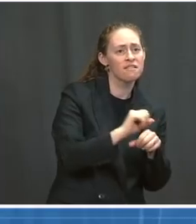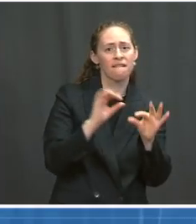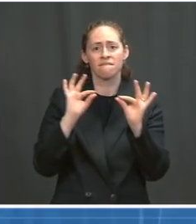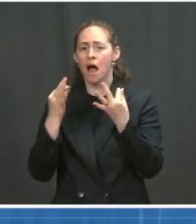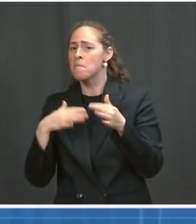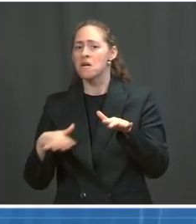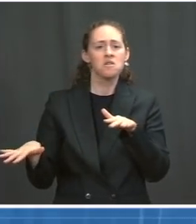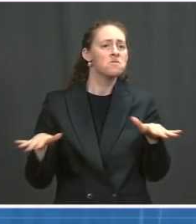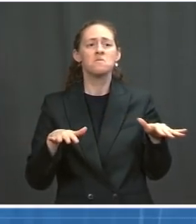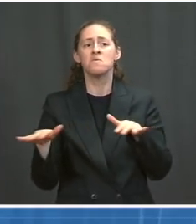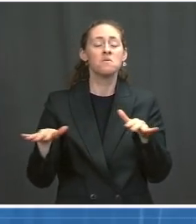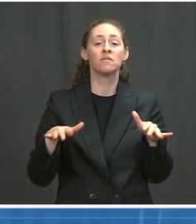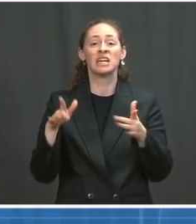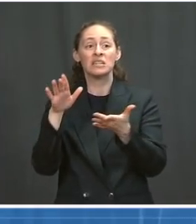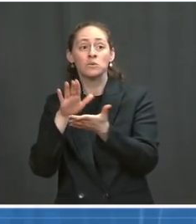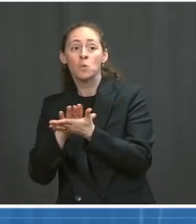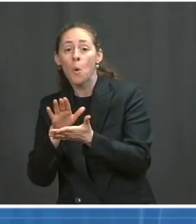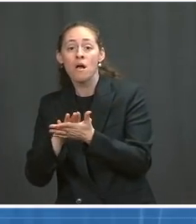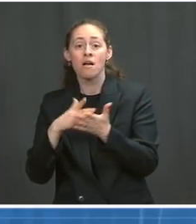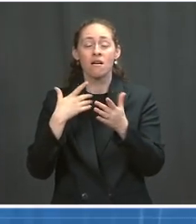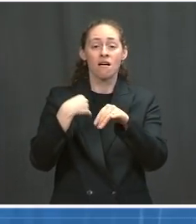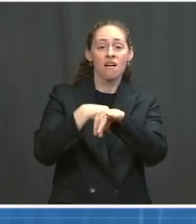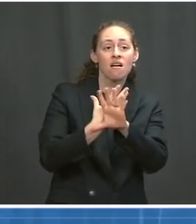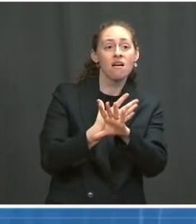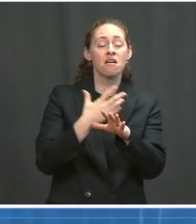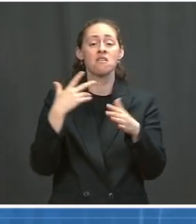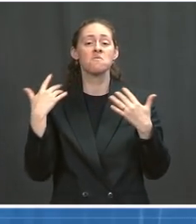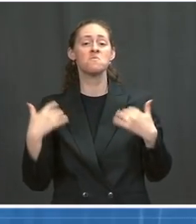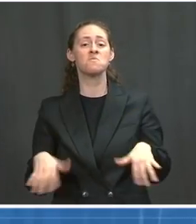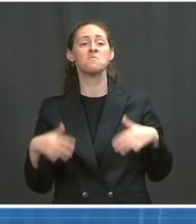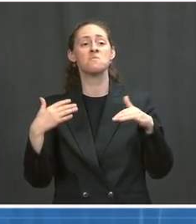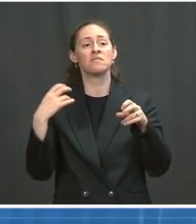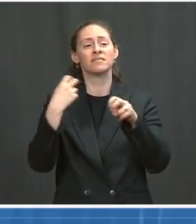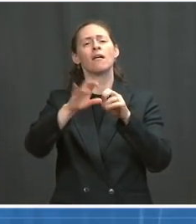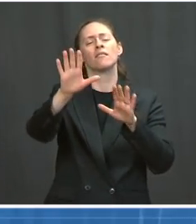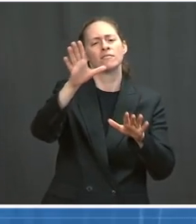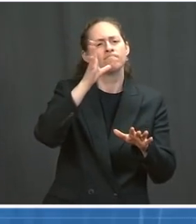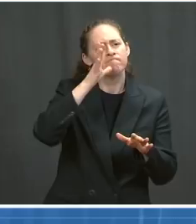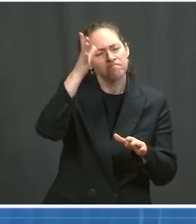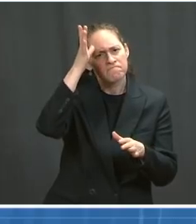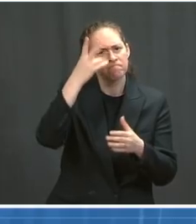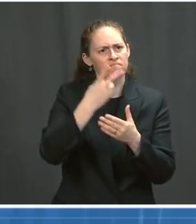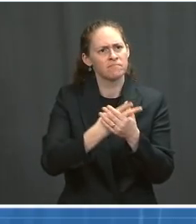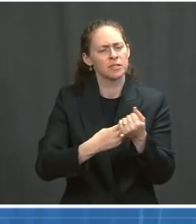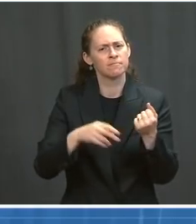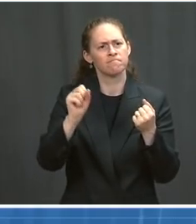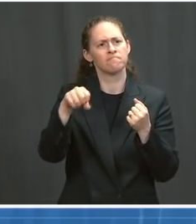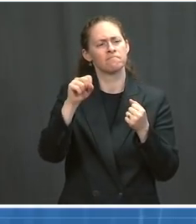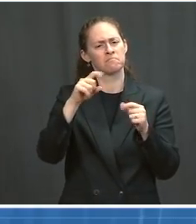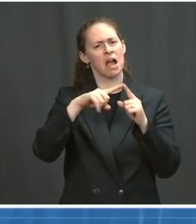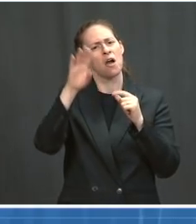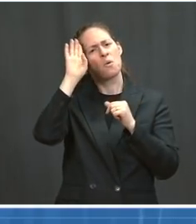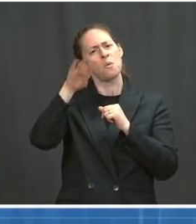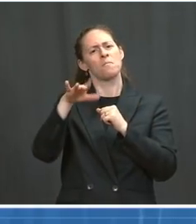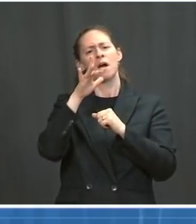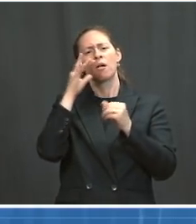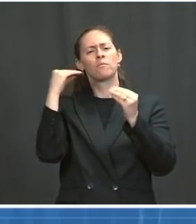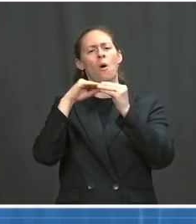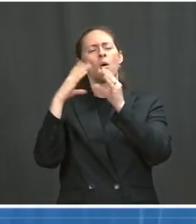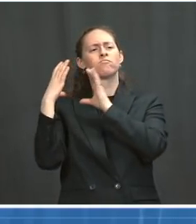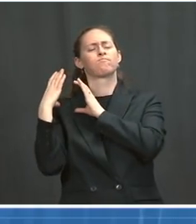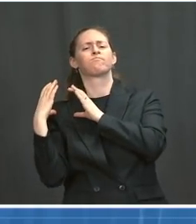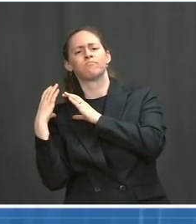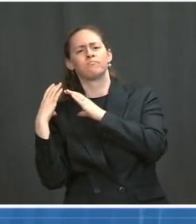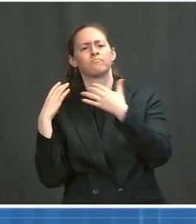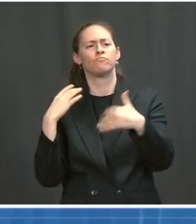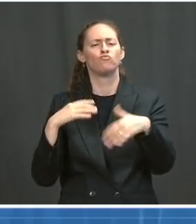learning. Moms and dads have shared in that burden, but I know it has disproportionately fallen on moms. And one of the most powerful things we think